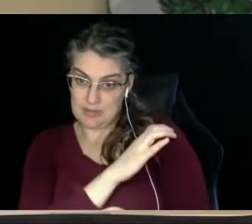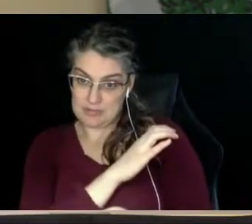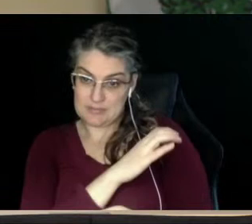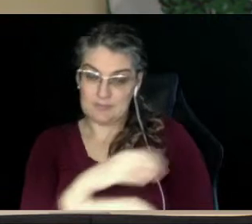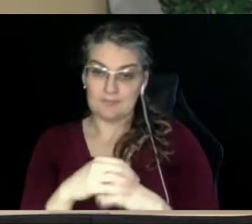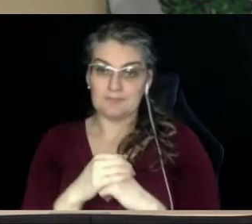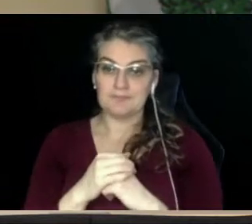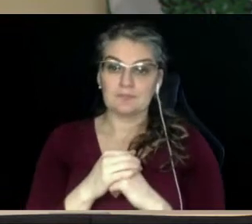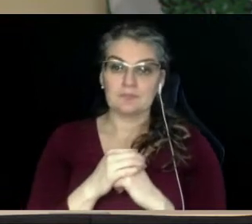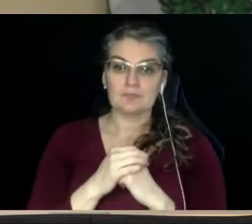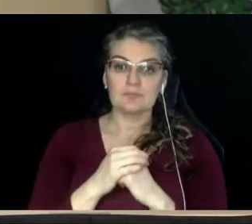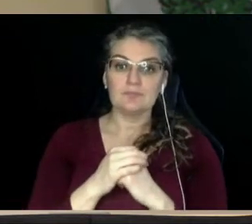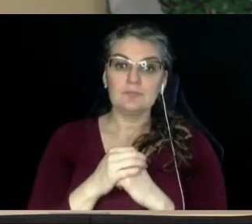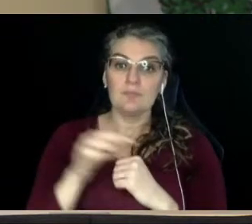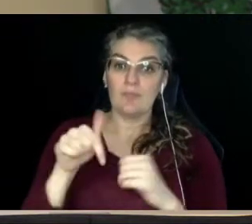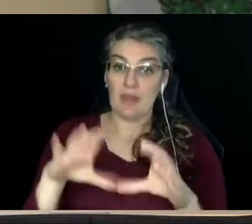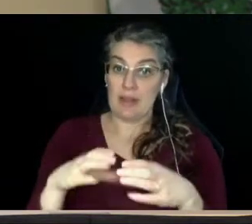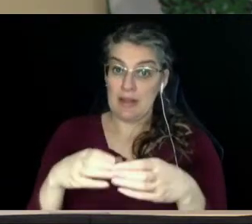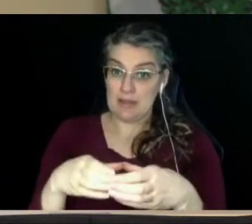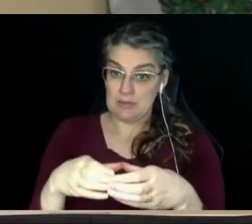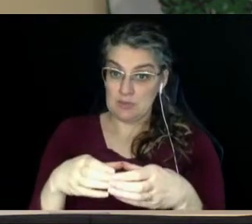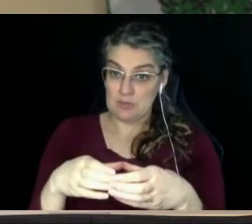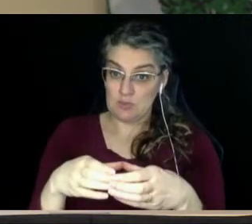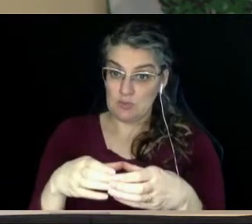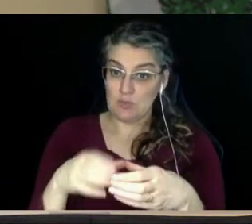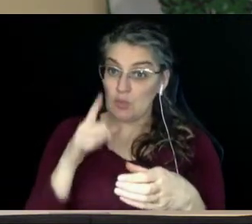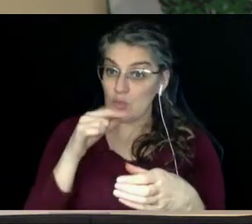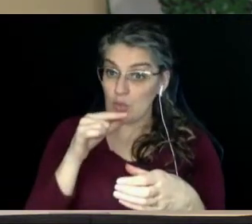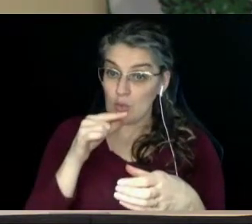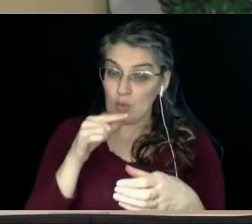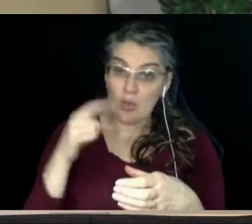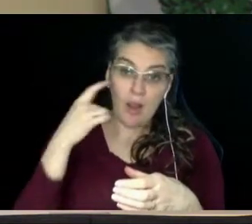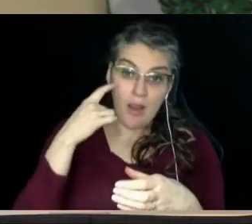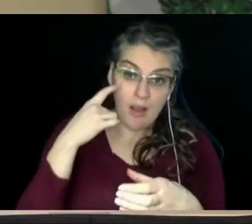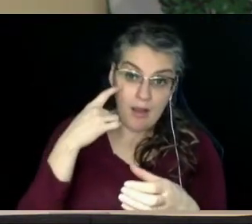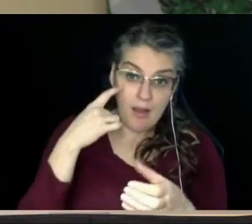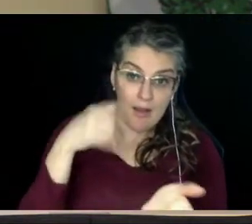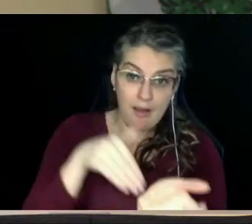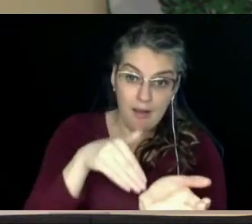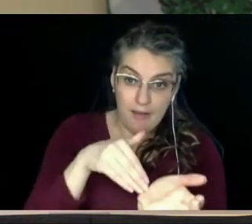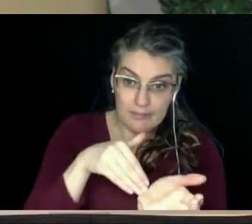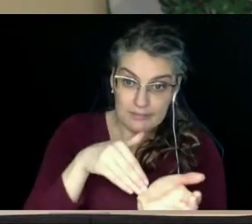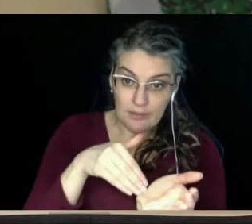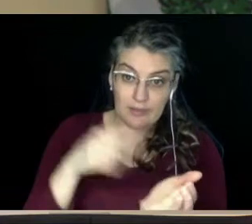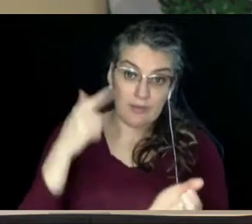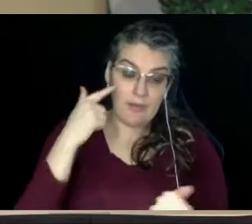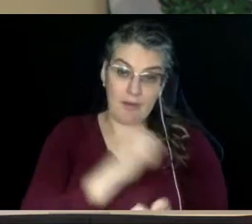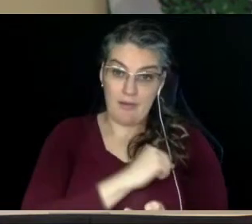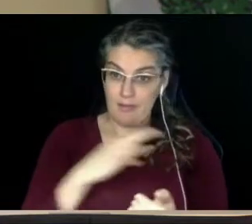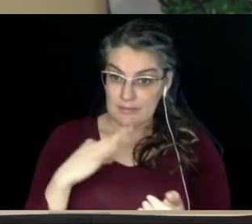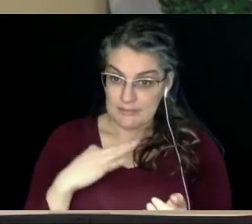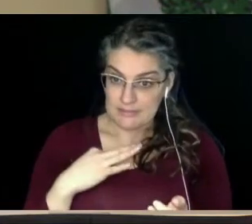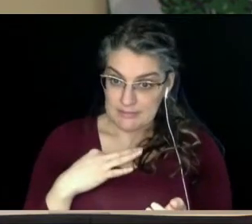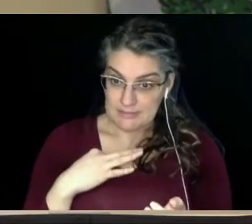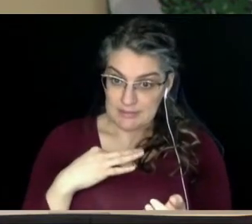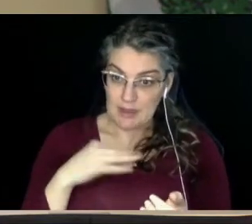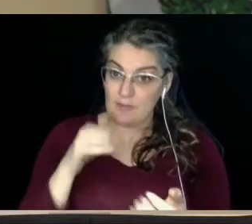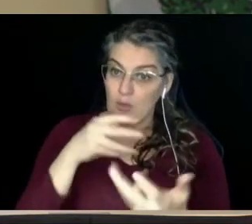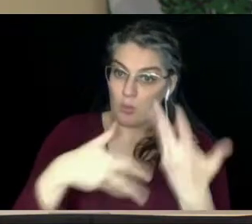staff. This group includes providers such as optometrists and optometry clinic staff who work directly with